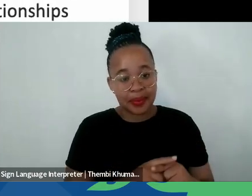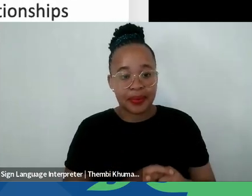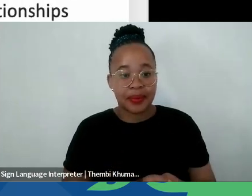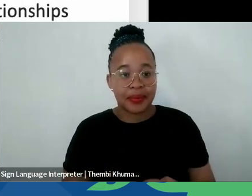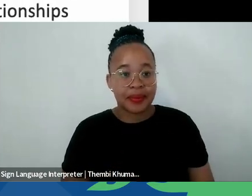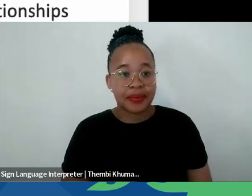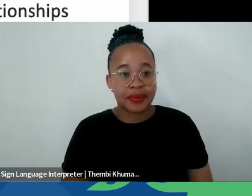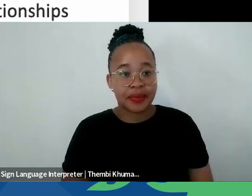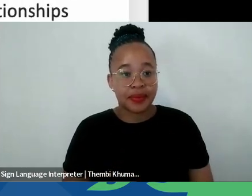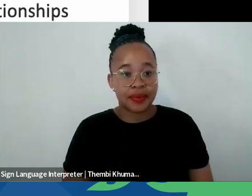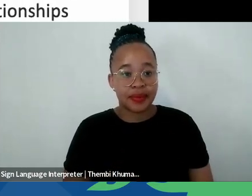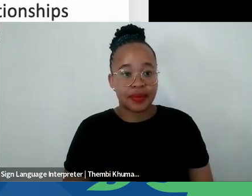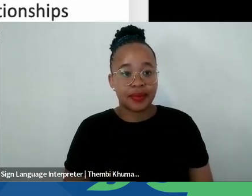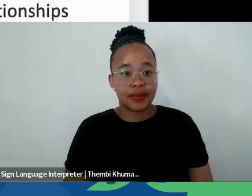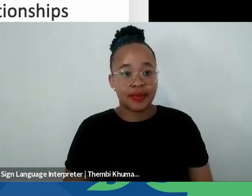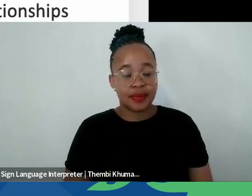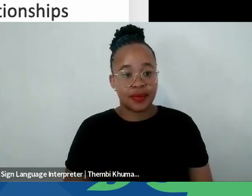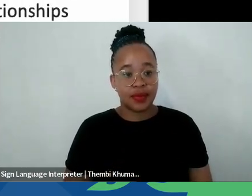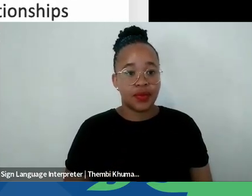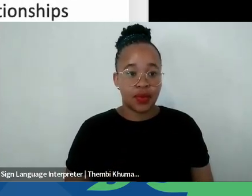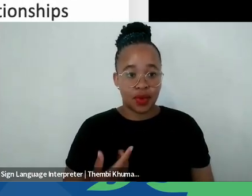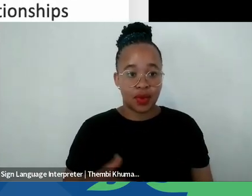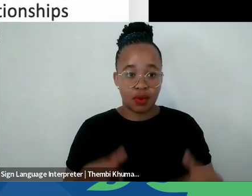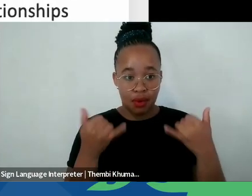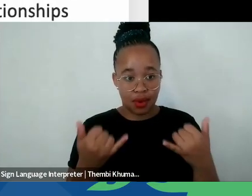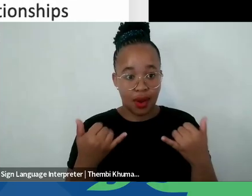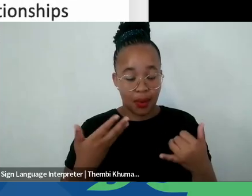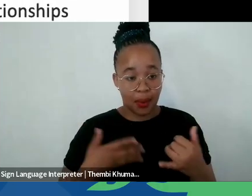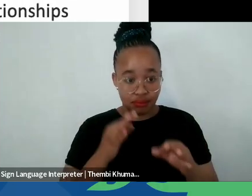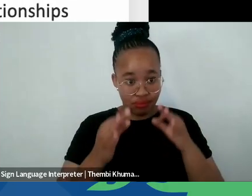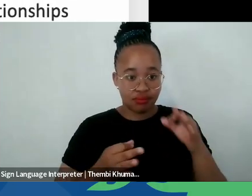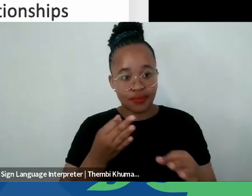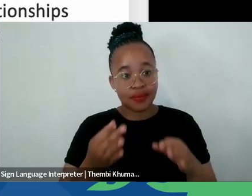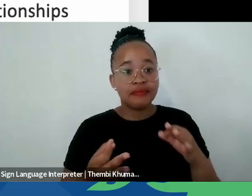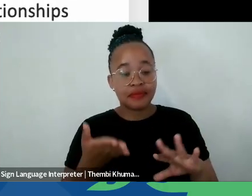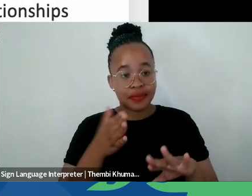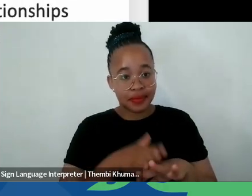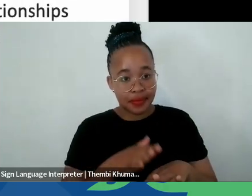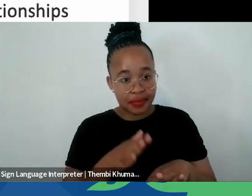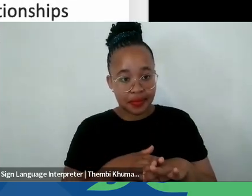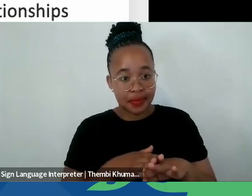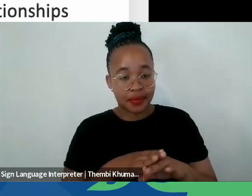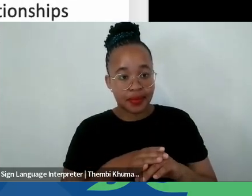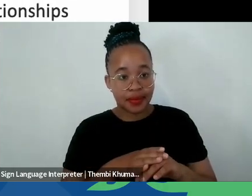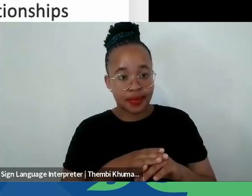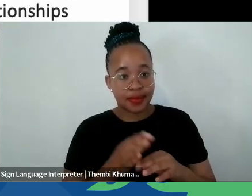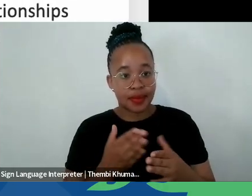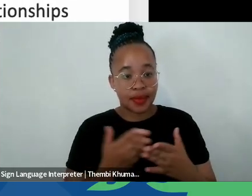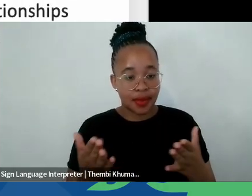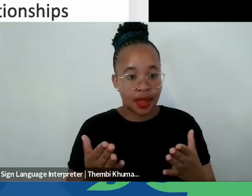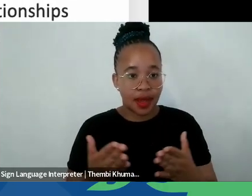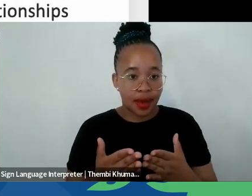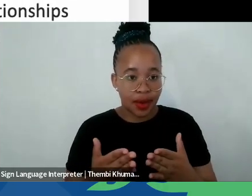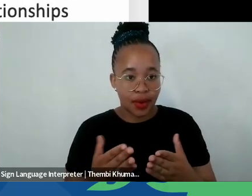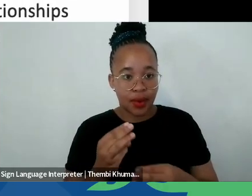so what I mentioned is that we had this 10-point plan. that the social worker co-developed with